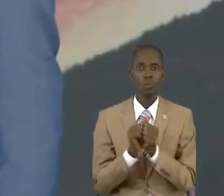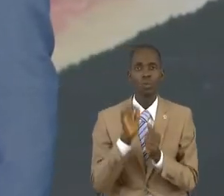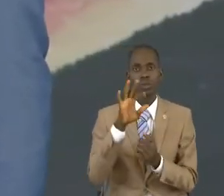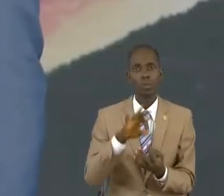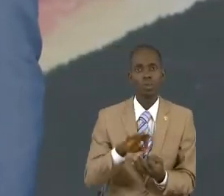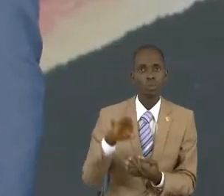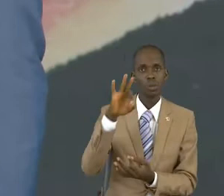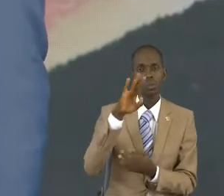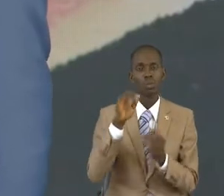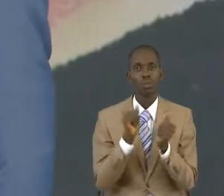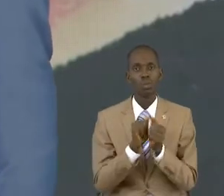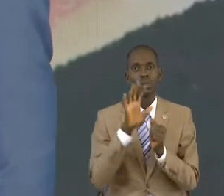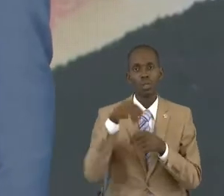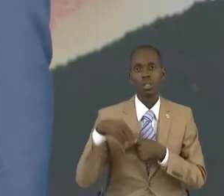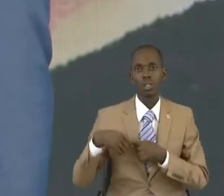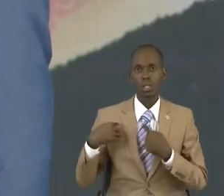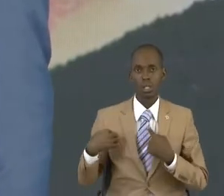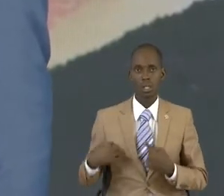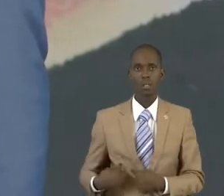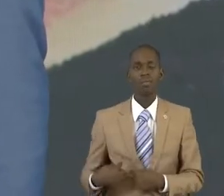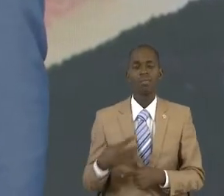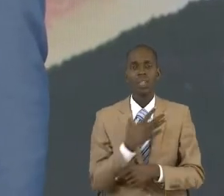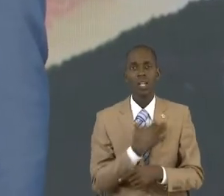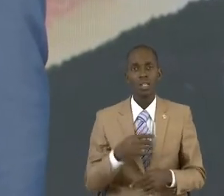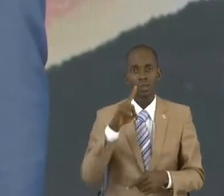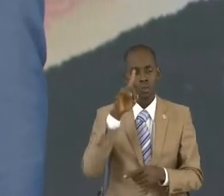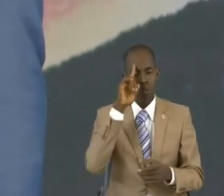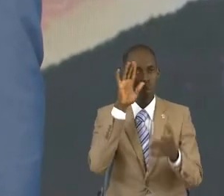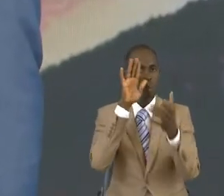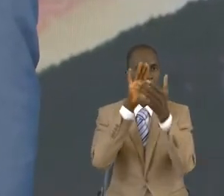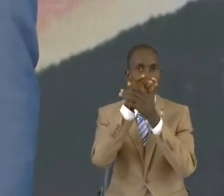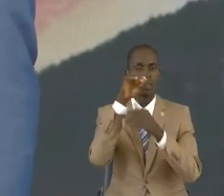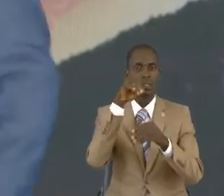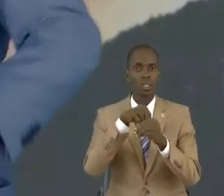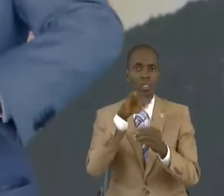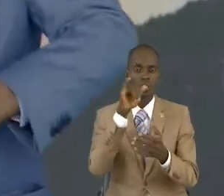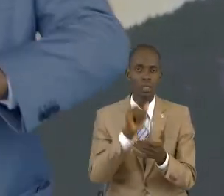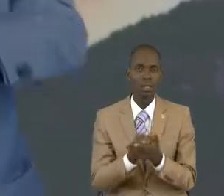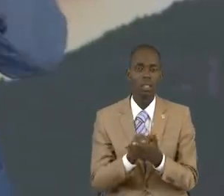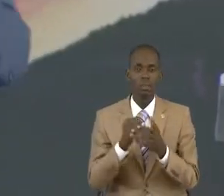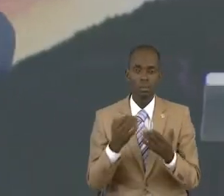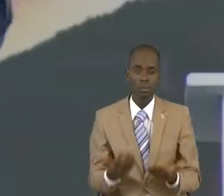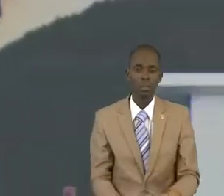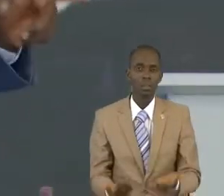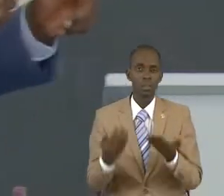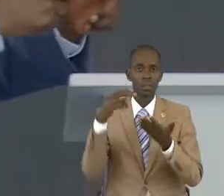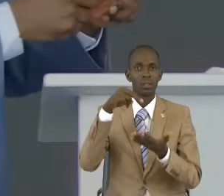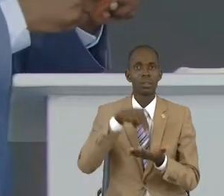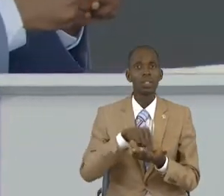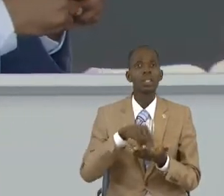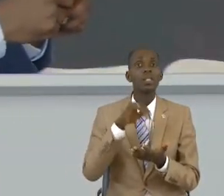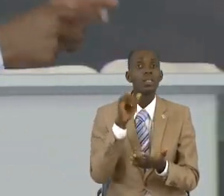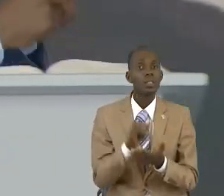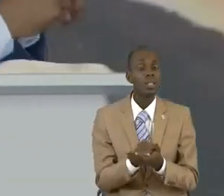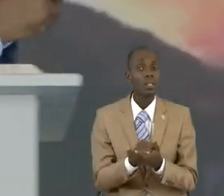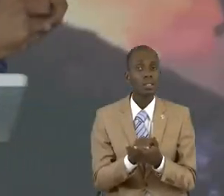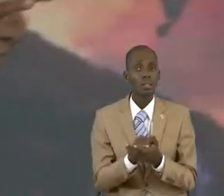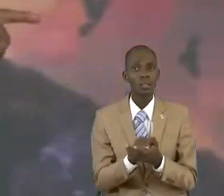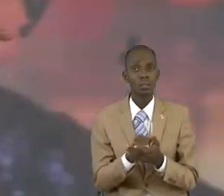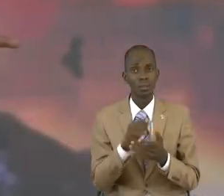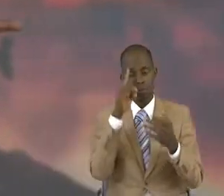your heart, and you believe in that resurrection, that faith in